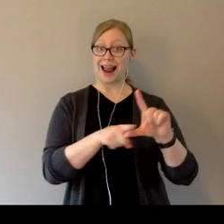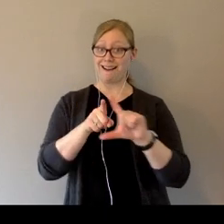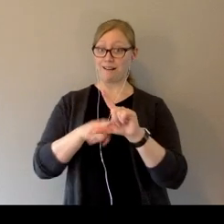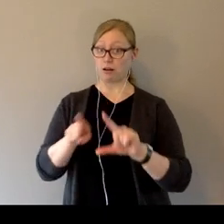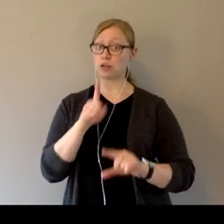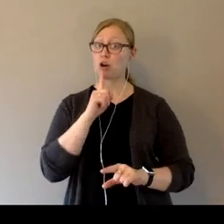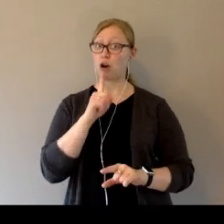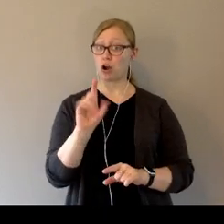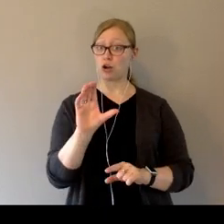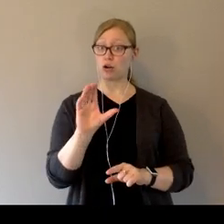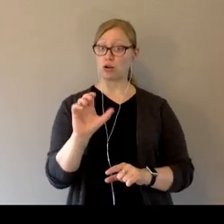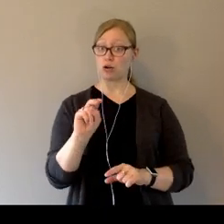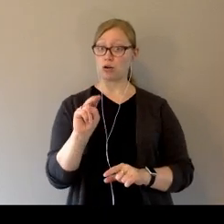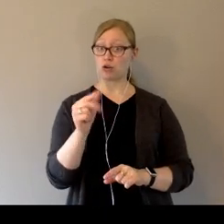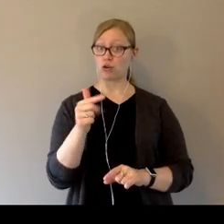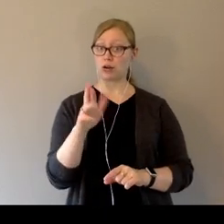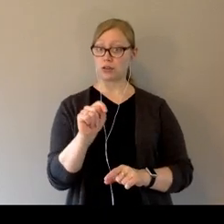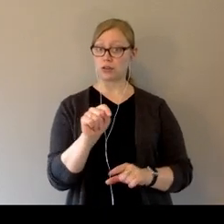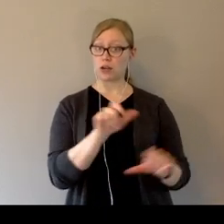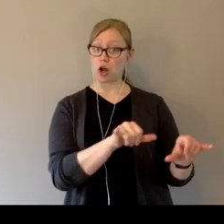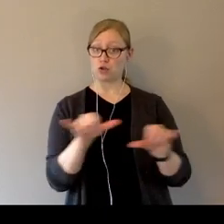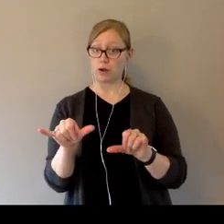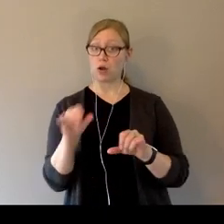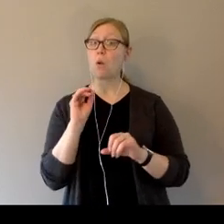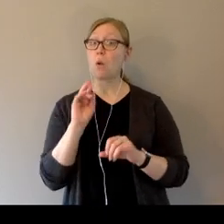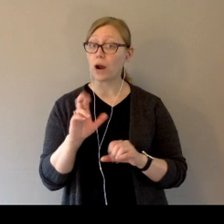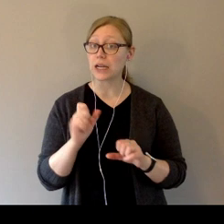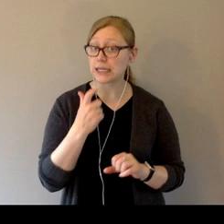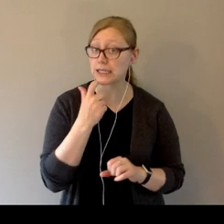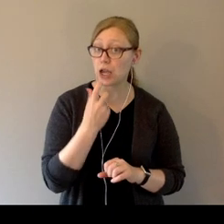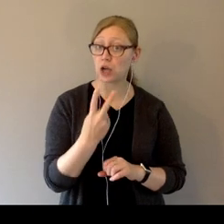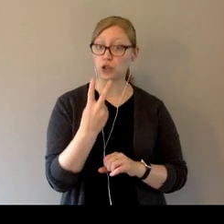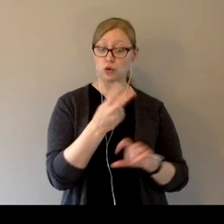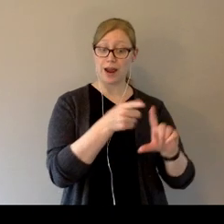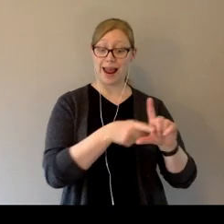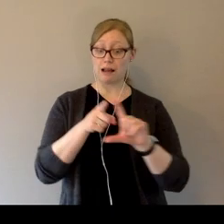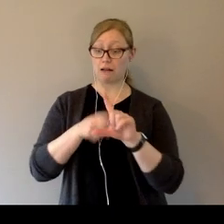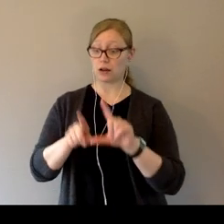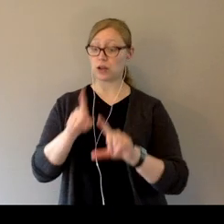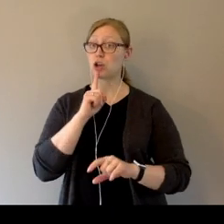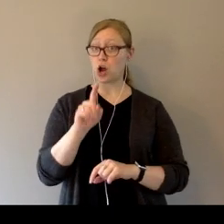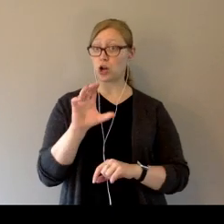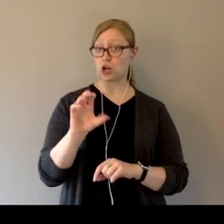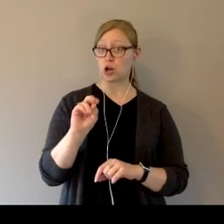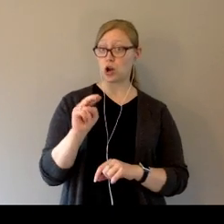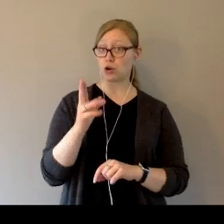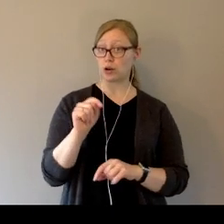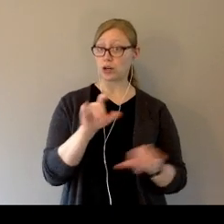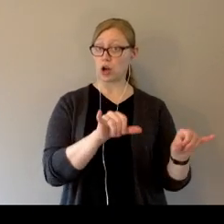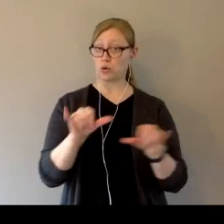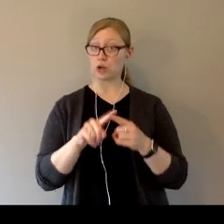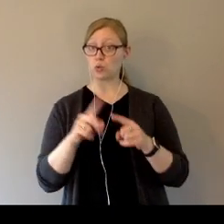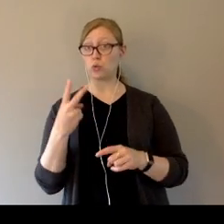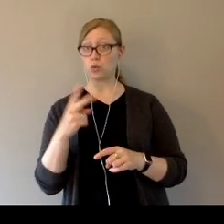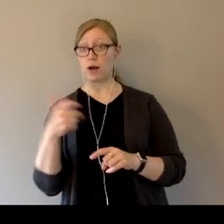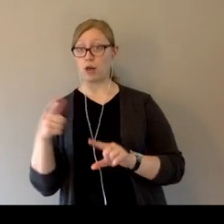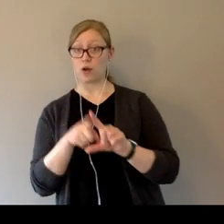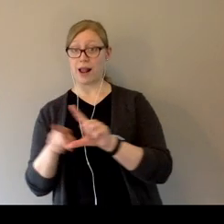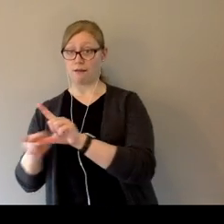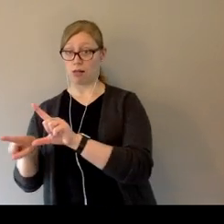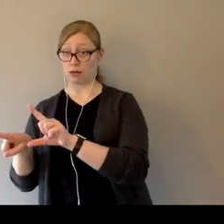could use the fact that I have two angles that are congruent to two others. So let's just use one of